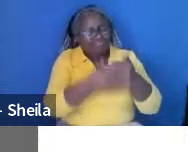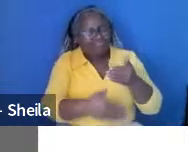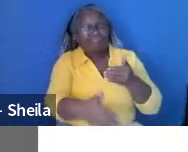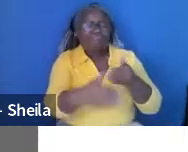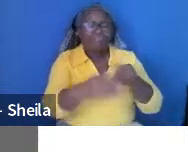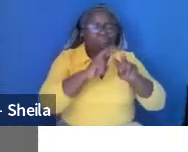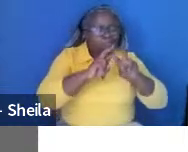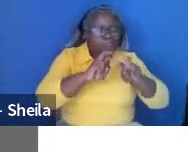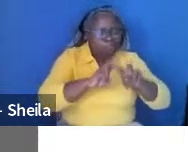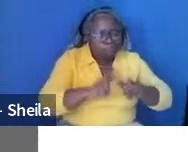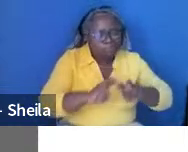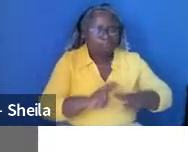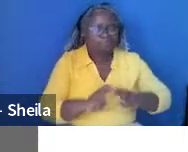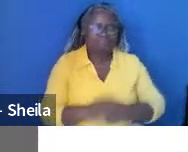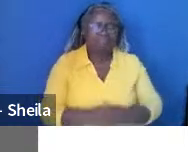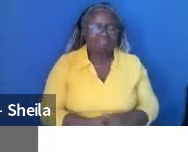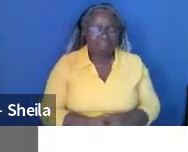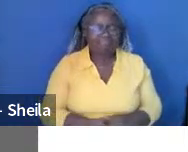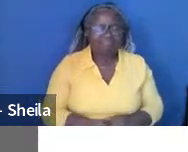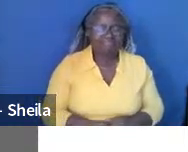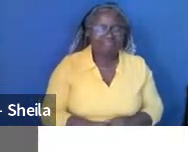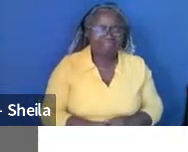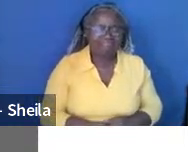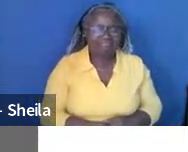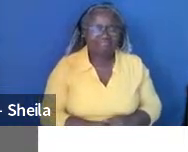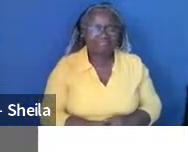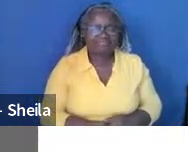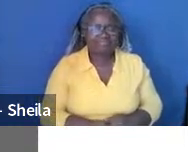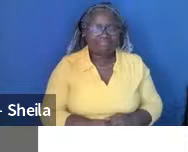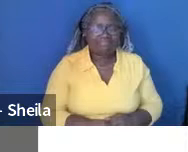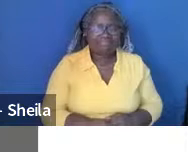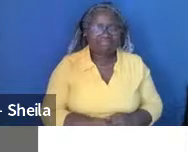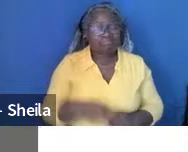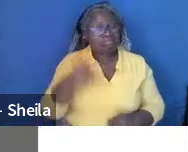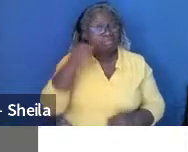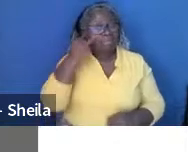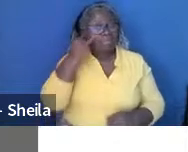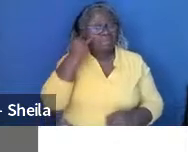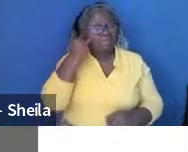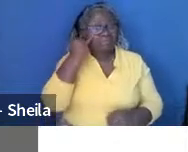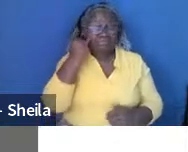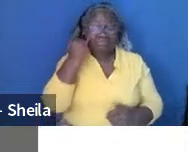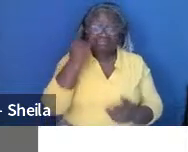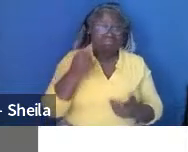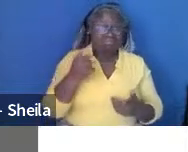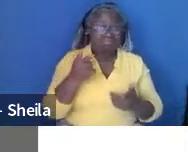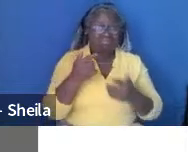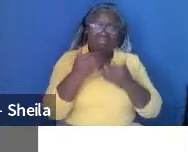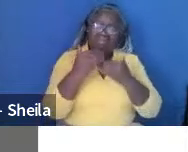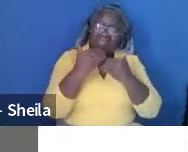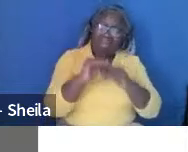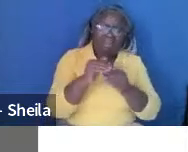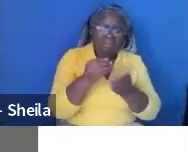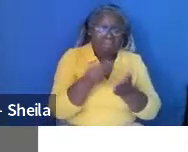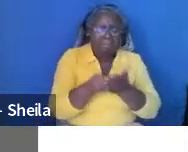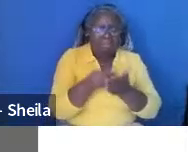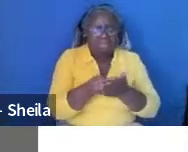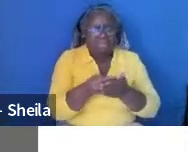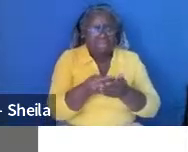I think this is, if you had a limited amount of money to spend, this is what I would spend it on first.